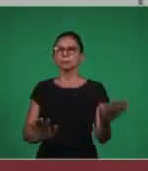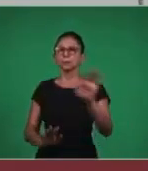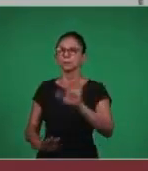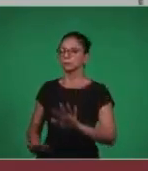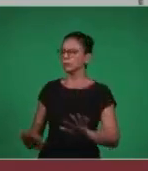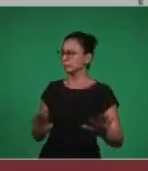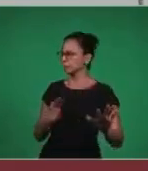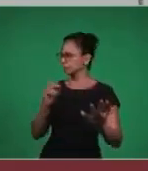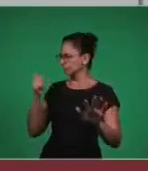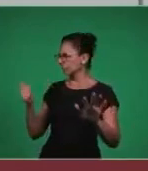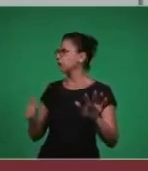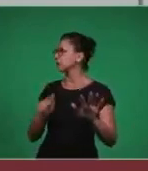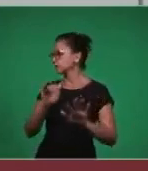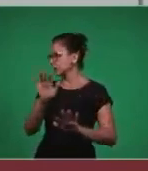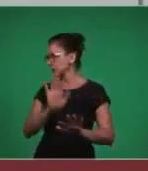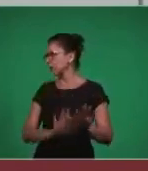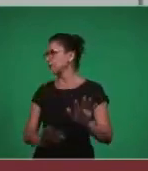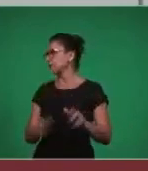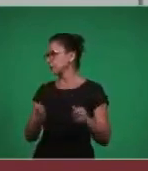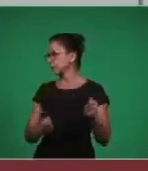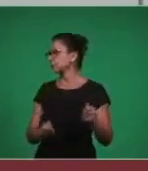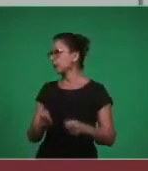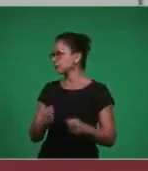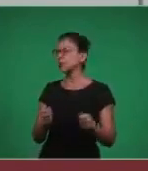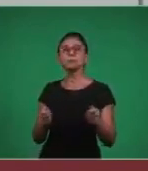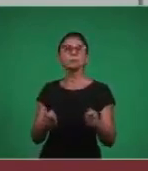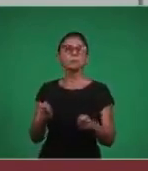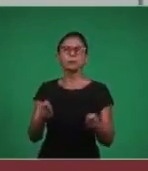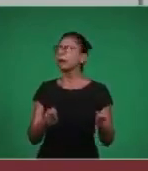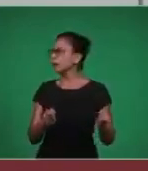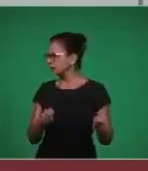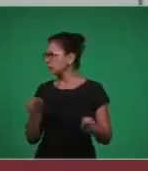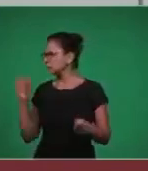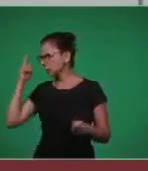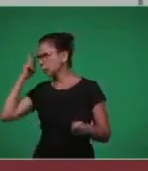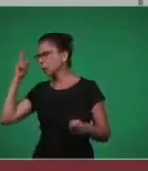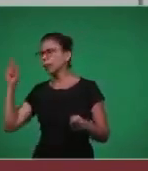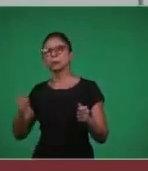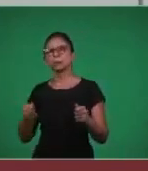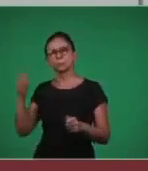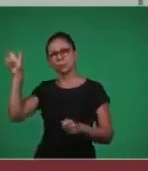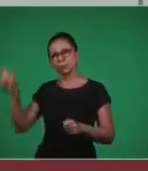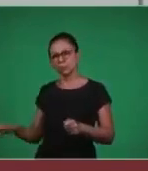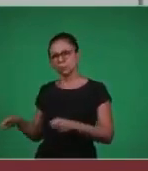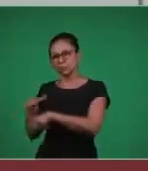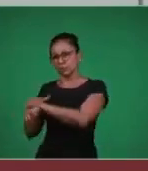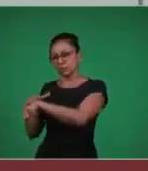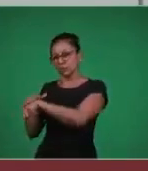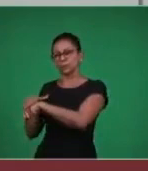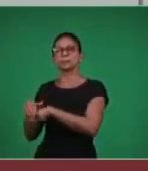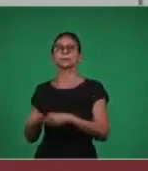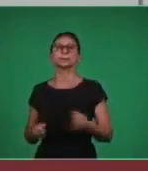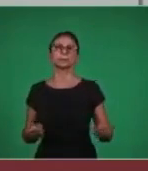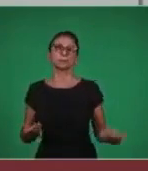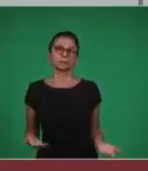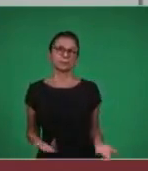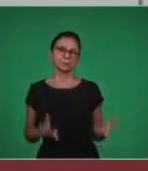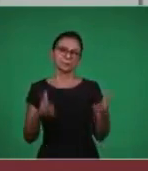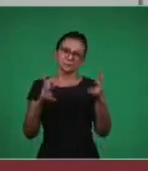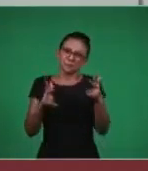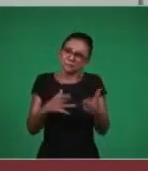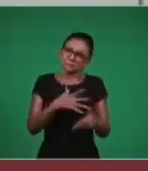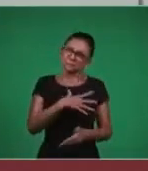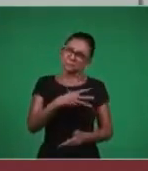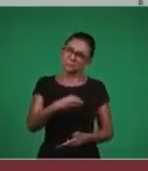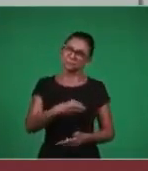even having a conversation with another person is on the side. It becomes very simple. But it is in the